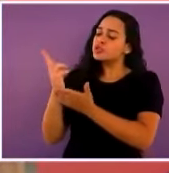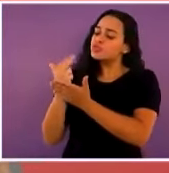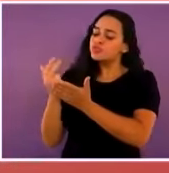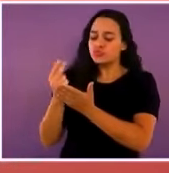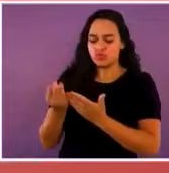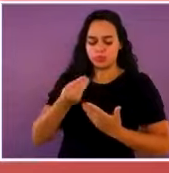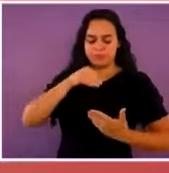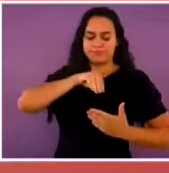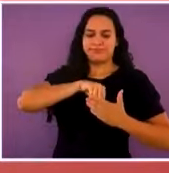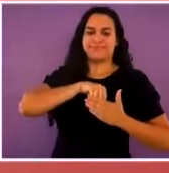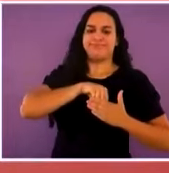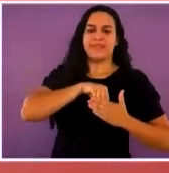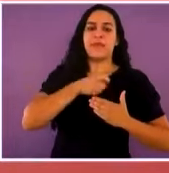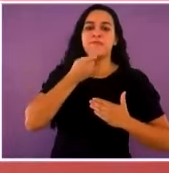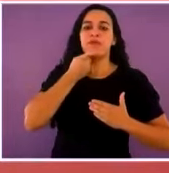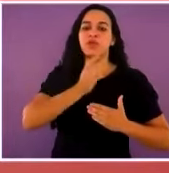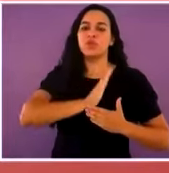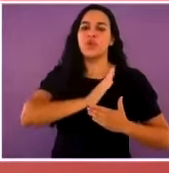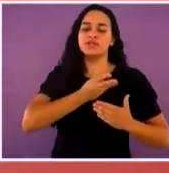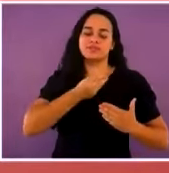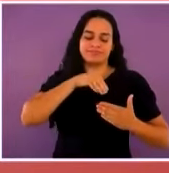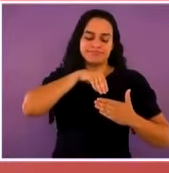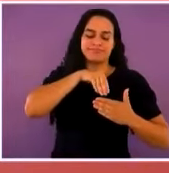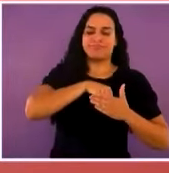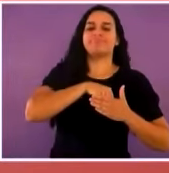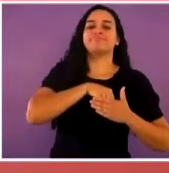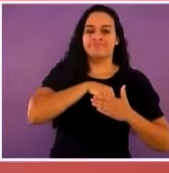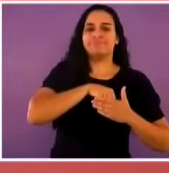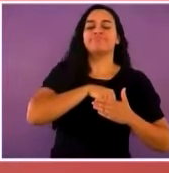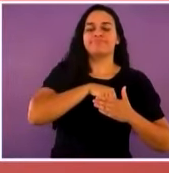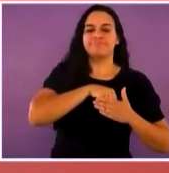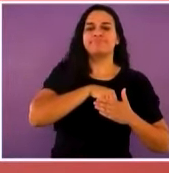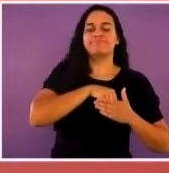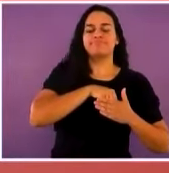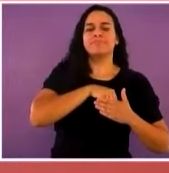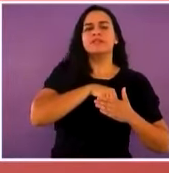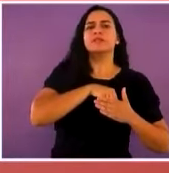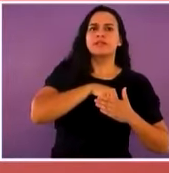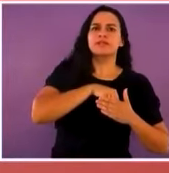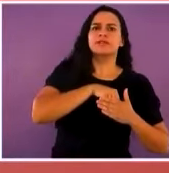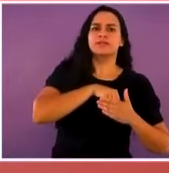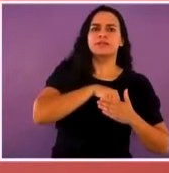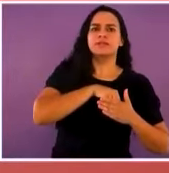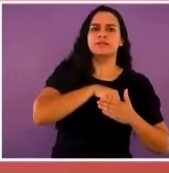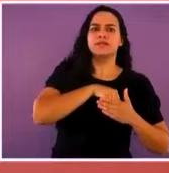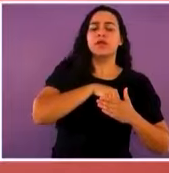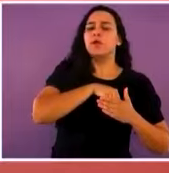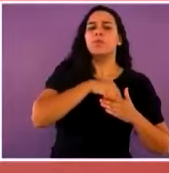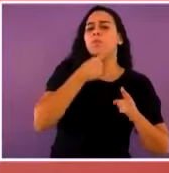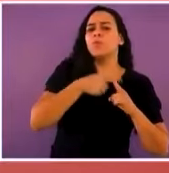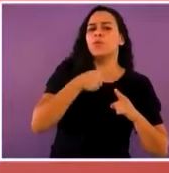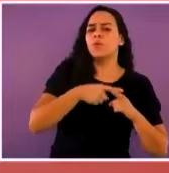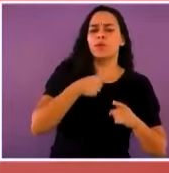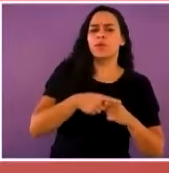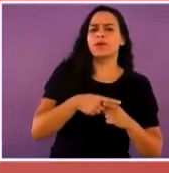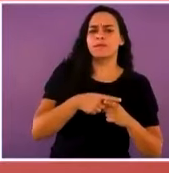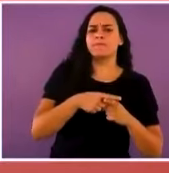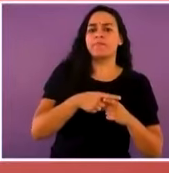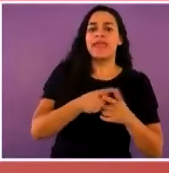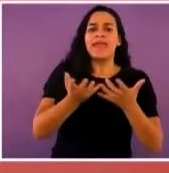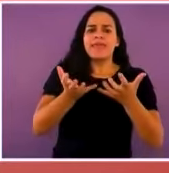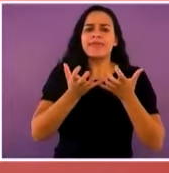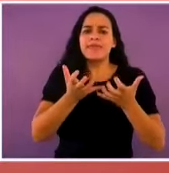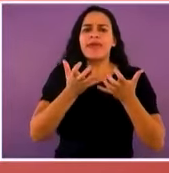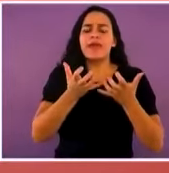coração. Because he says he wants to have the mother very close to his heart. Porque ele diz que quer ter a